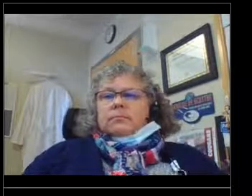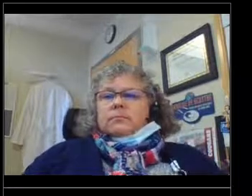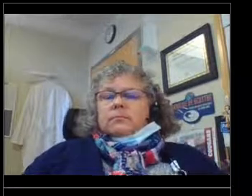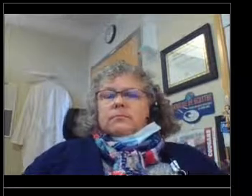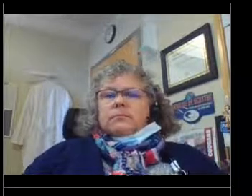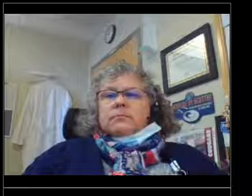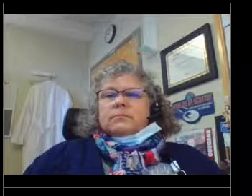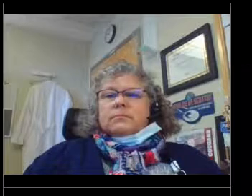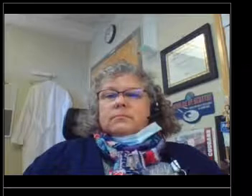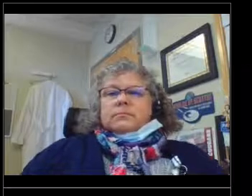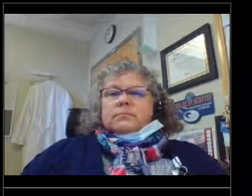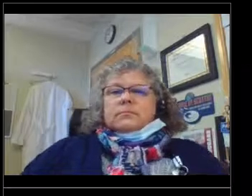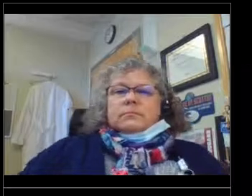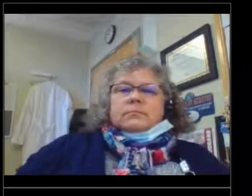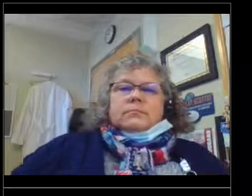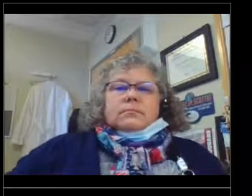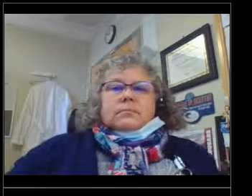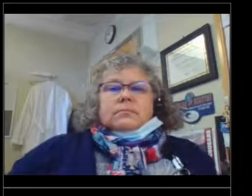just best practices.